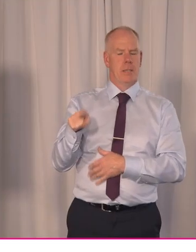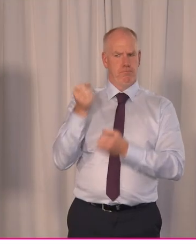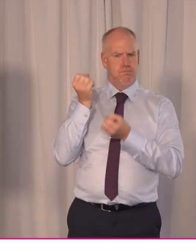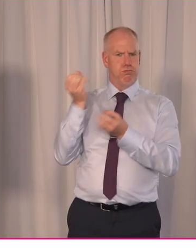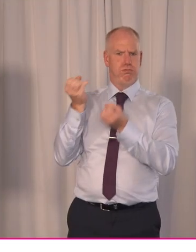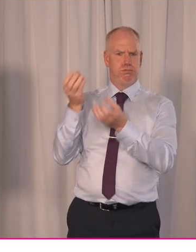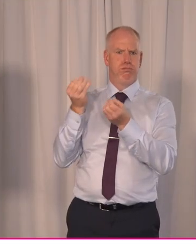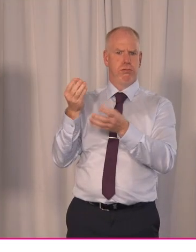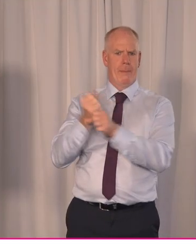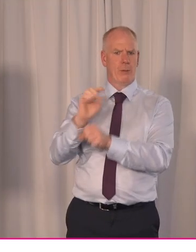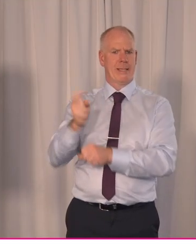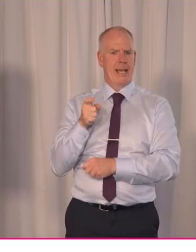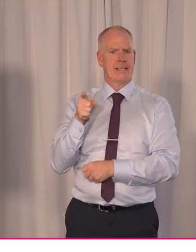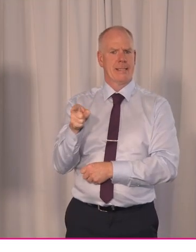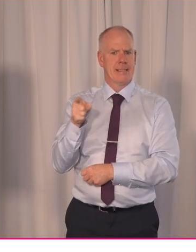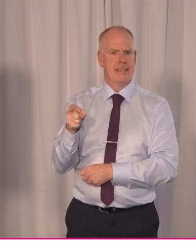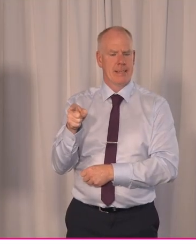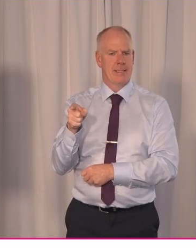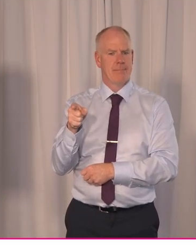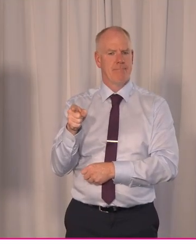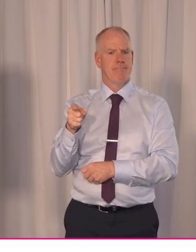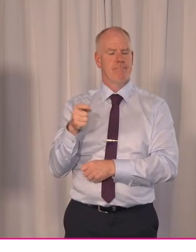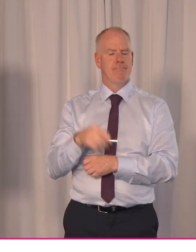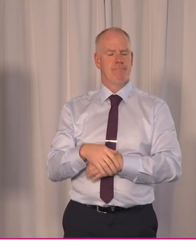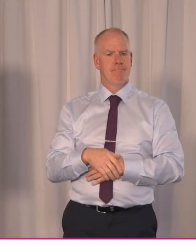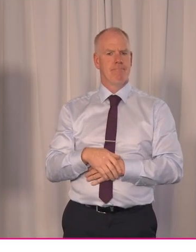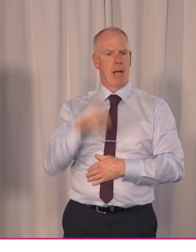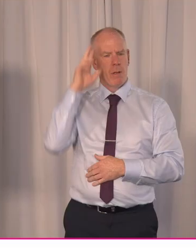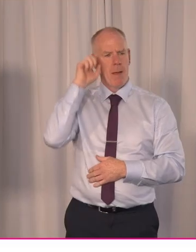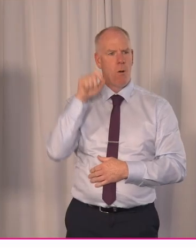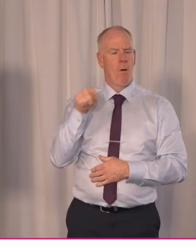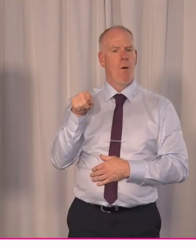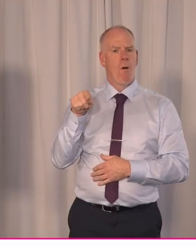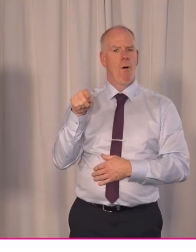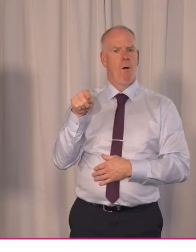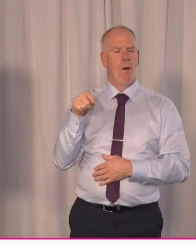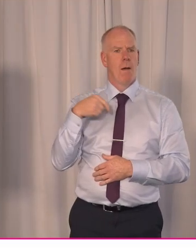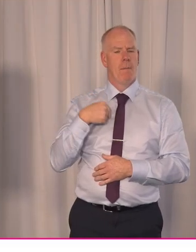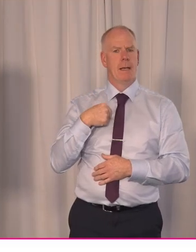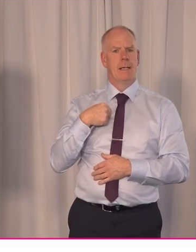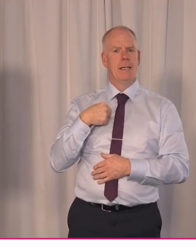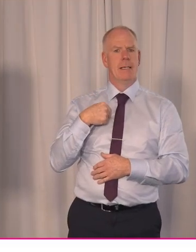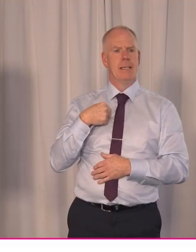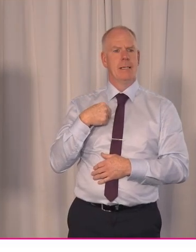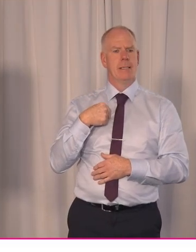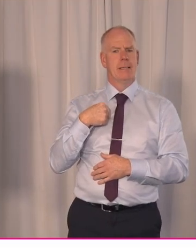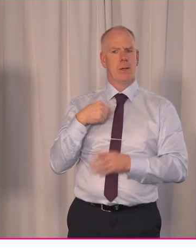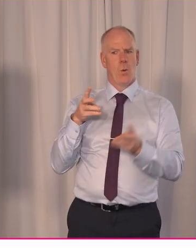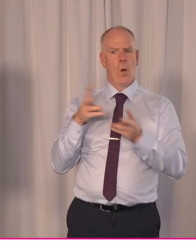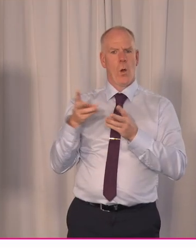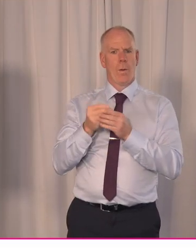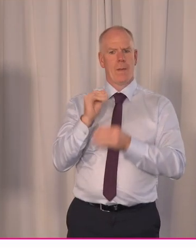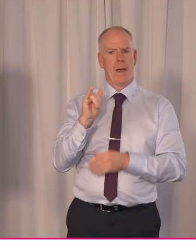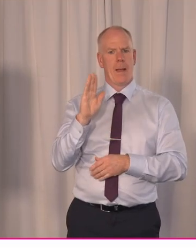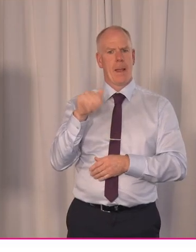outspoken about this topic. So, and some were of her work in ILMI, you know,